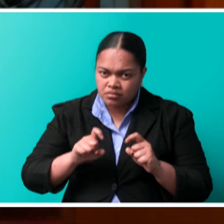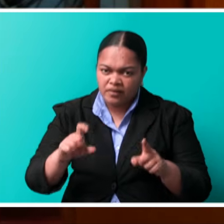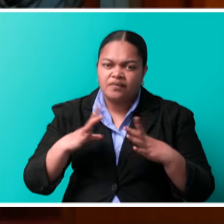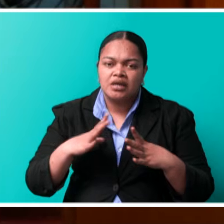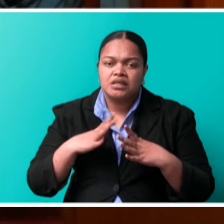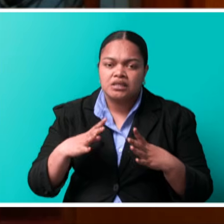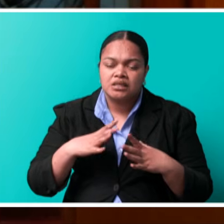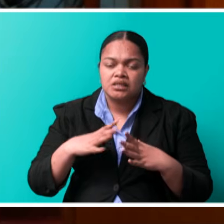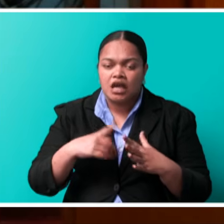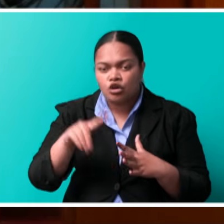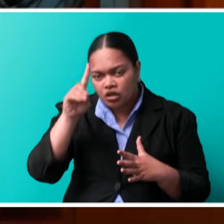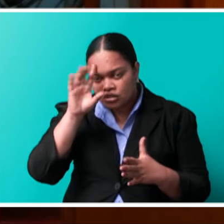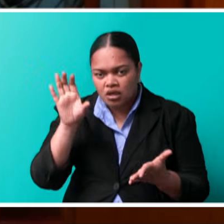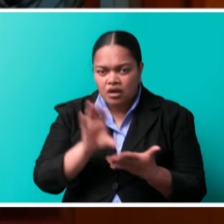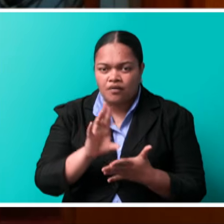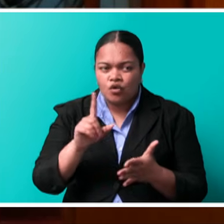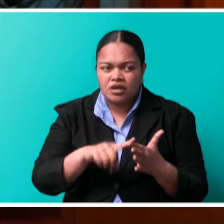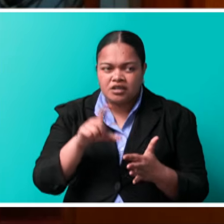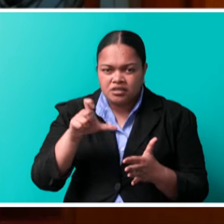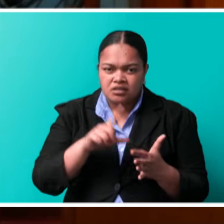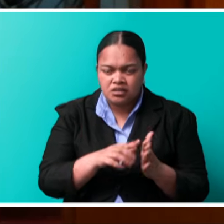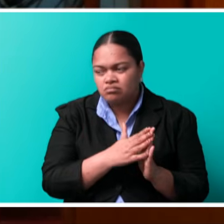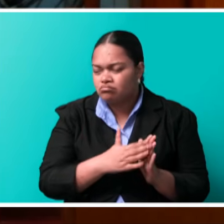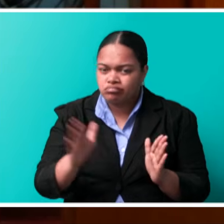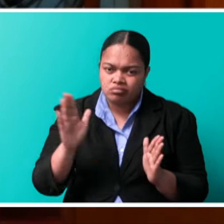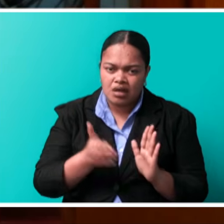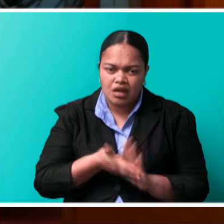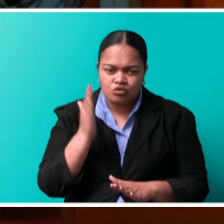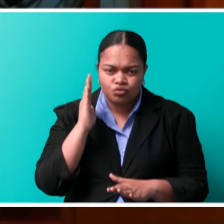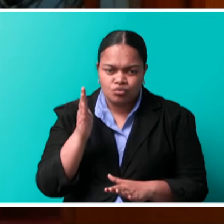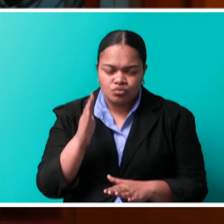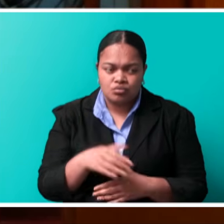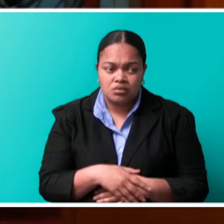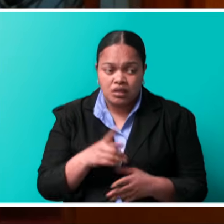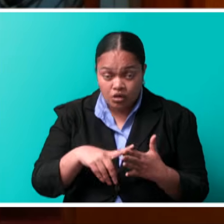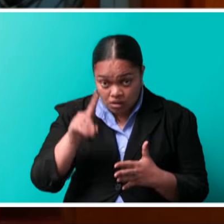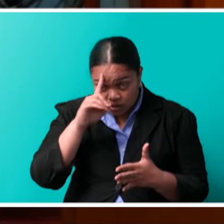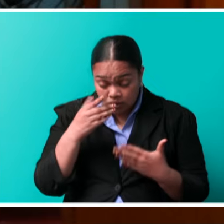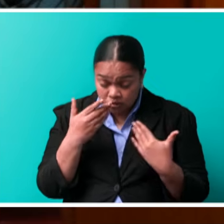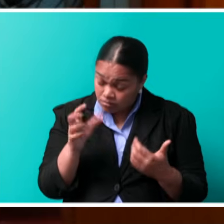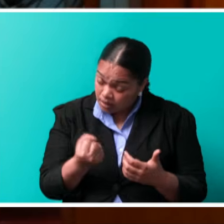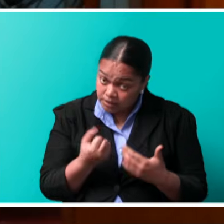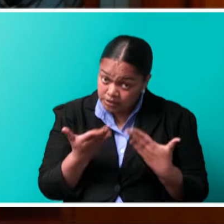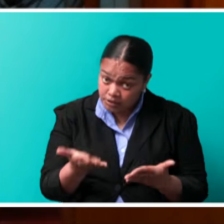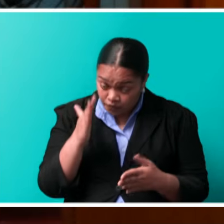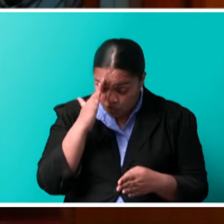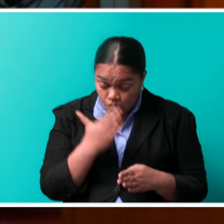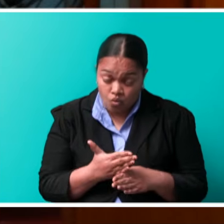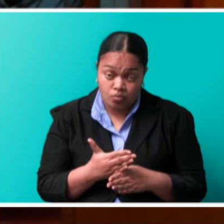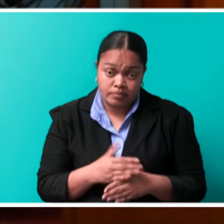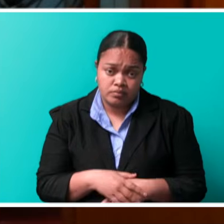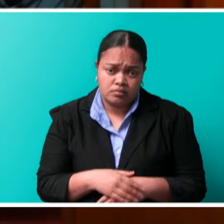education grants from early childhood through secondary school. Education must provide hope, but also